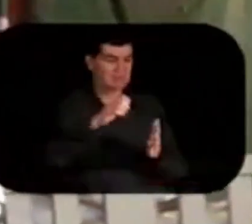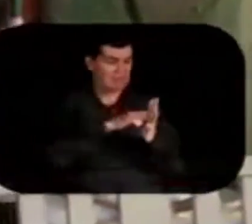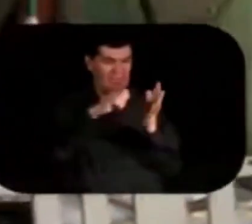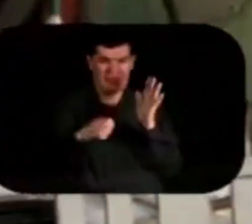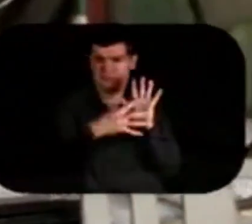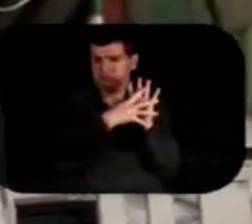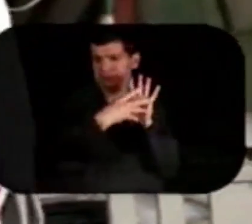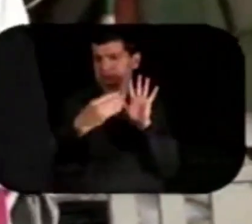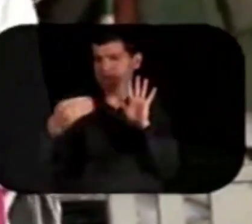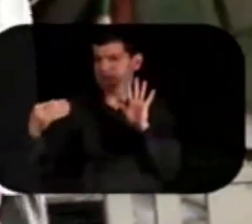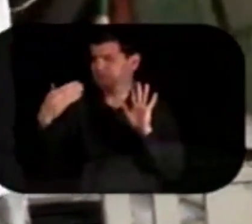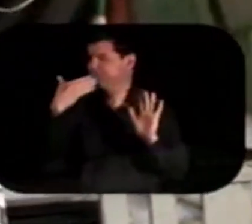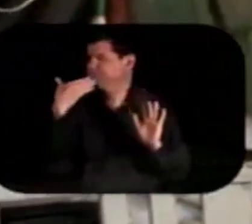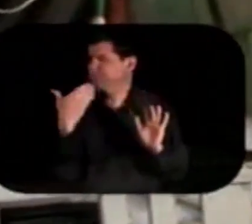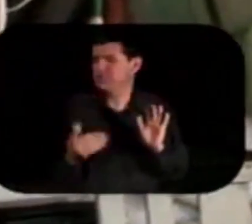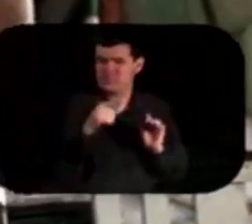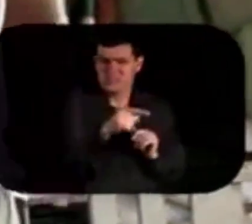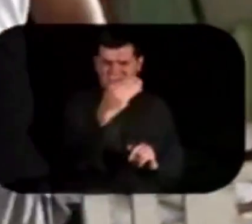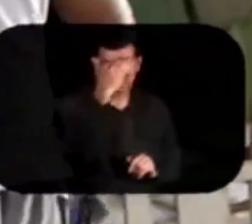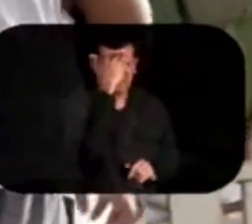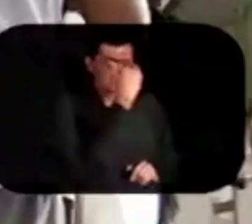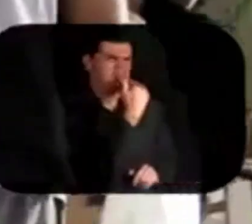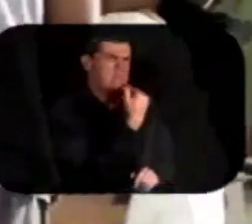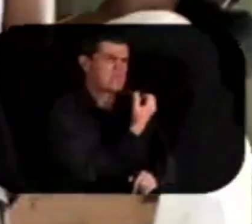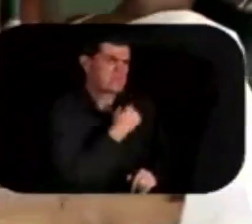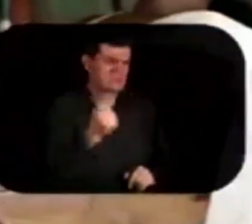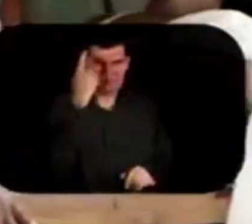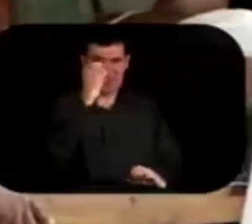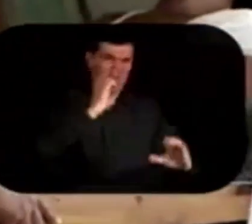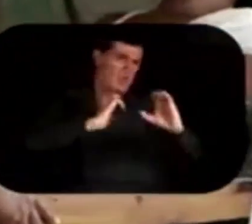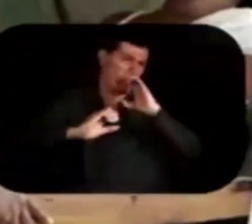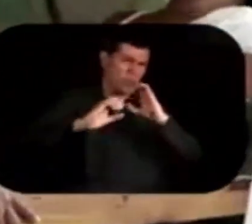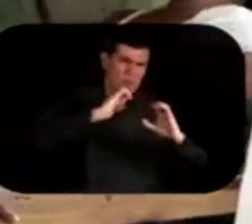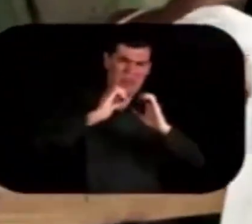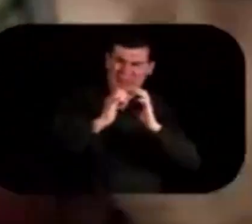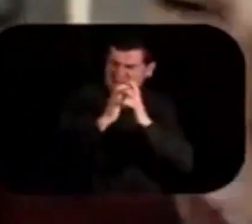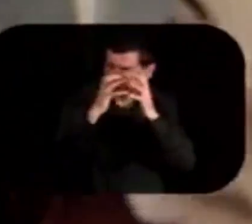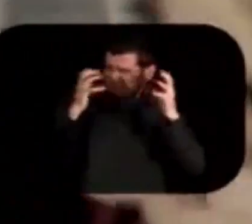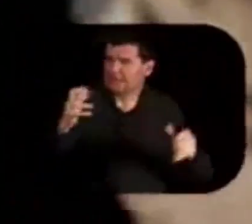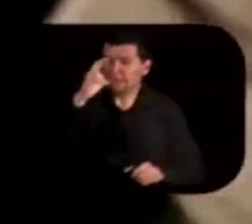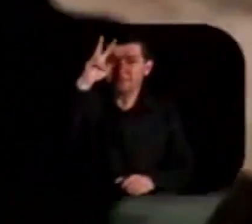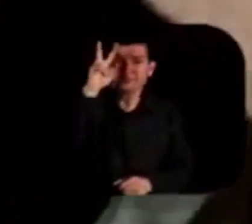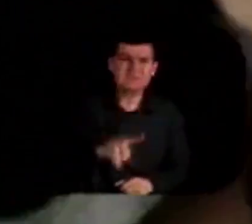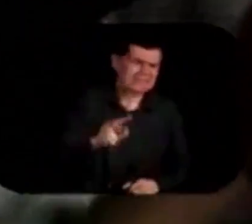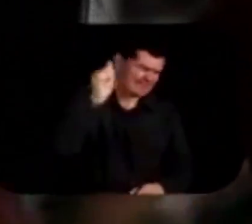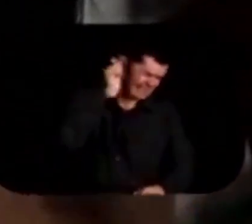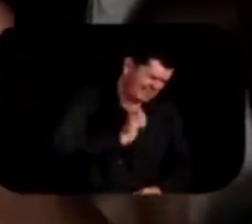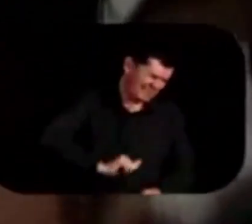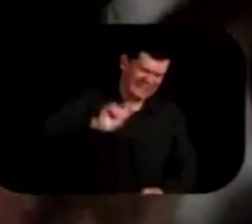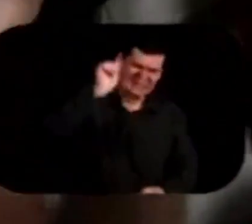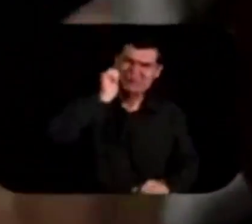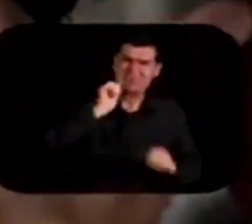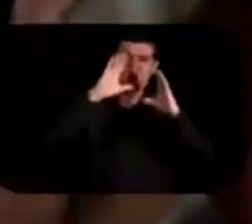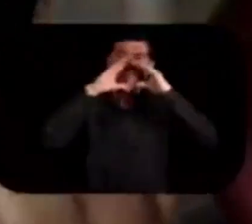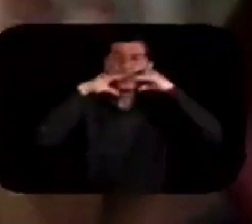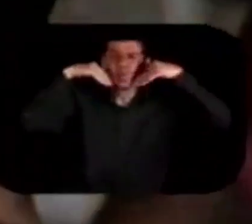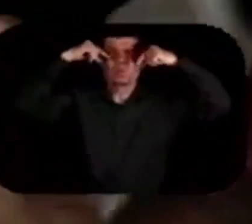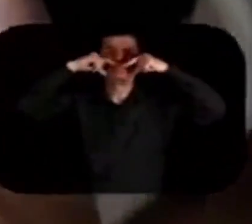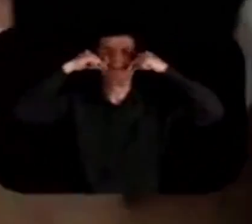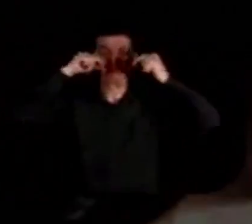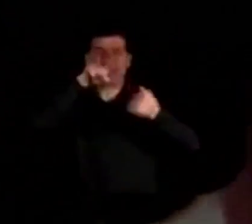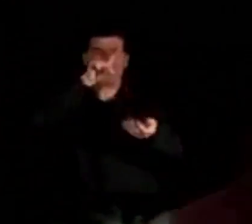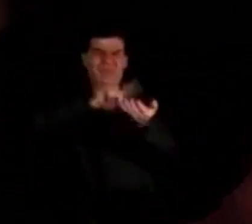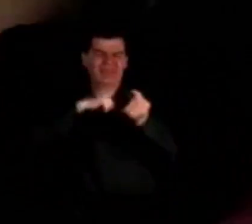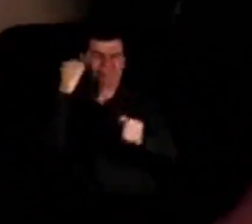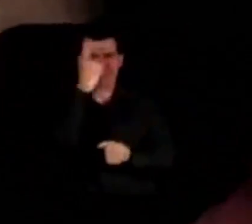Nowadays, she's a great example. She has a really good sense of communication, always has a